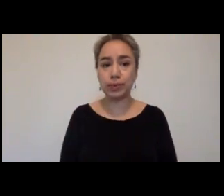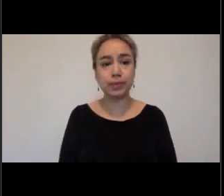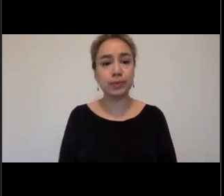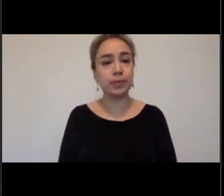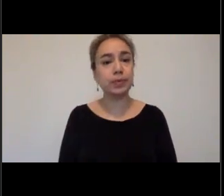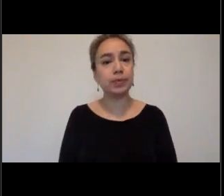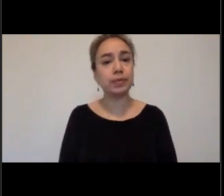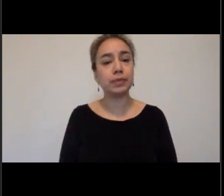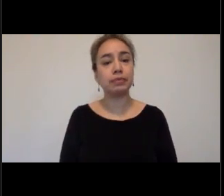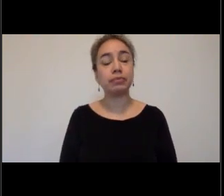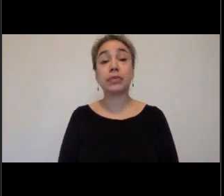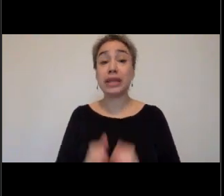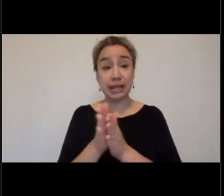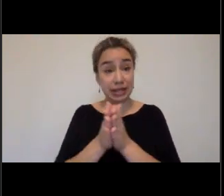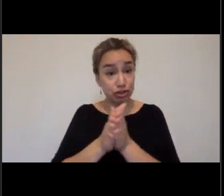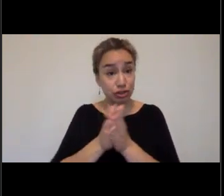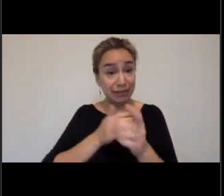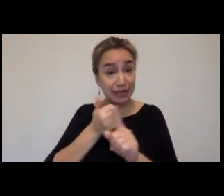So the initiative itself